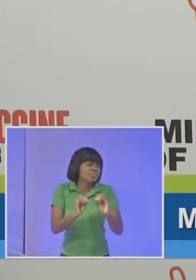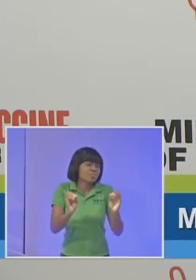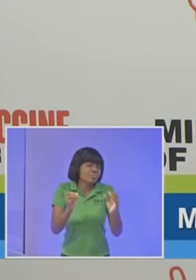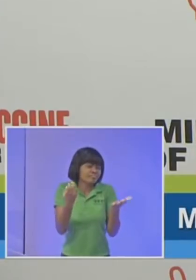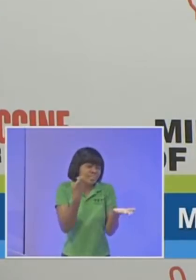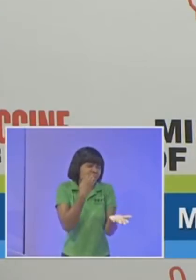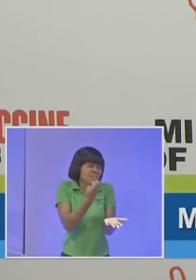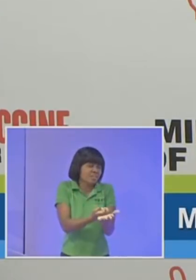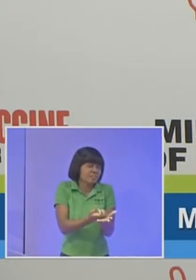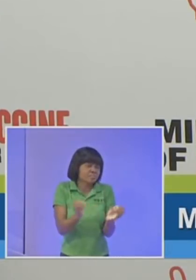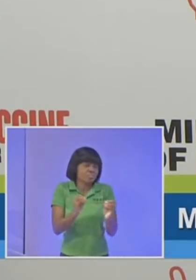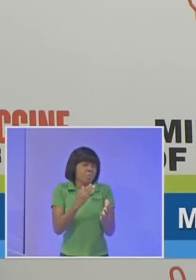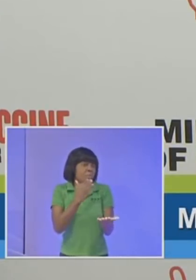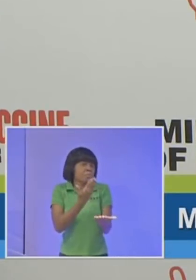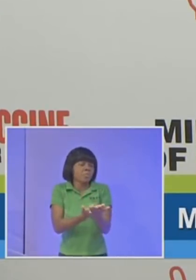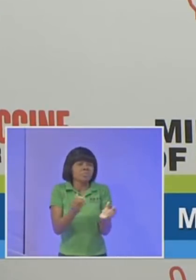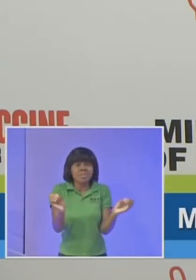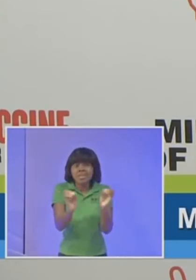of that.